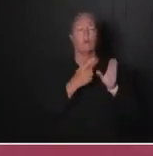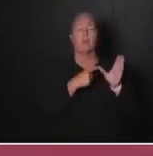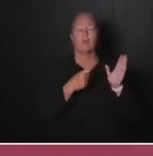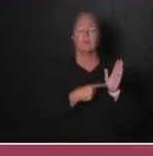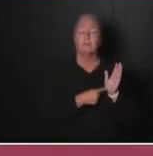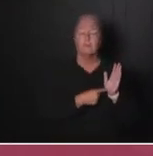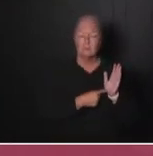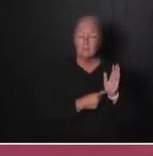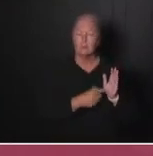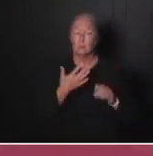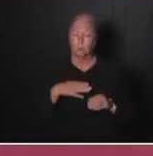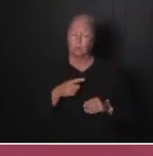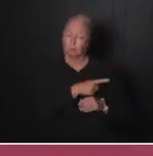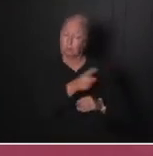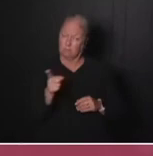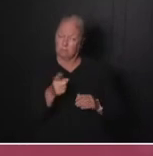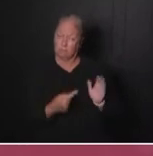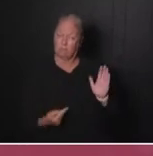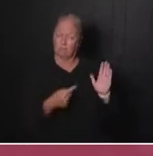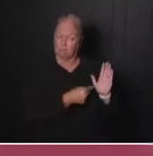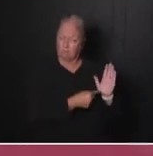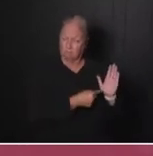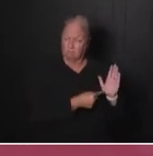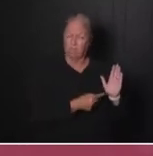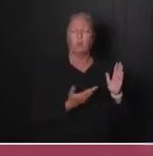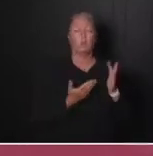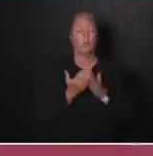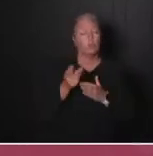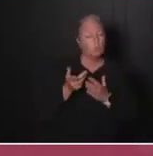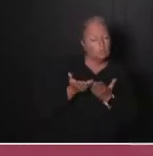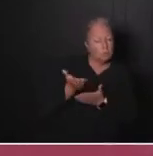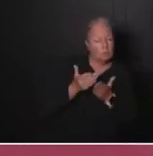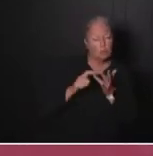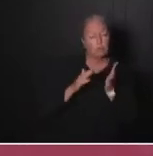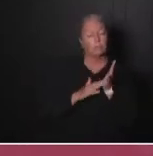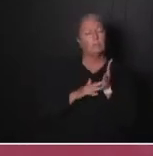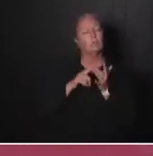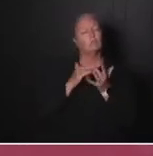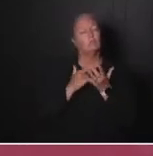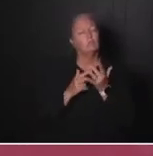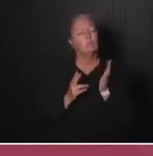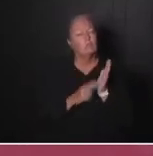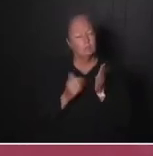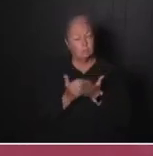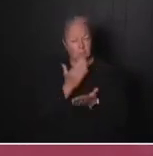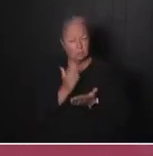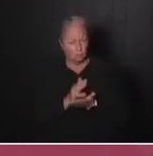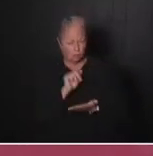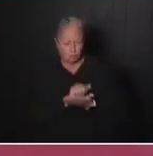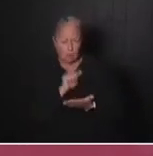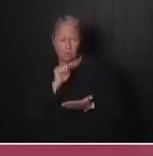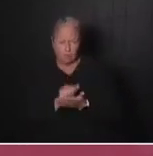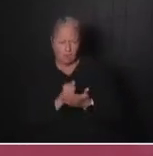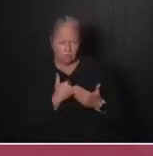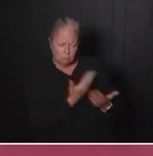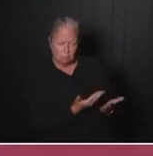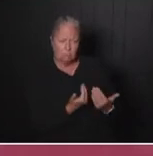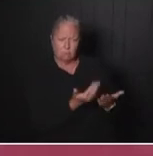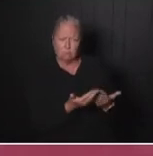economy workers through the Fair Work Commission. We'll consult on portable entitlements for workers in insecure